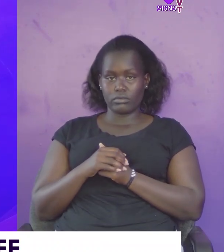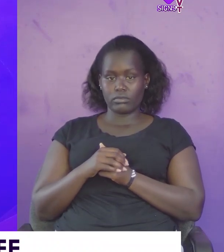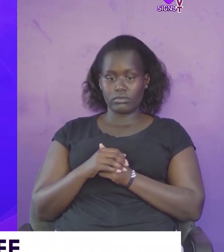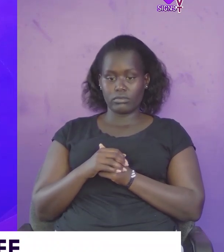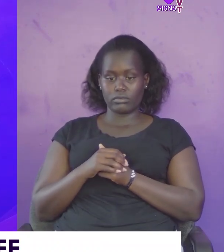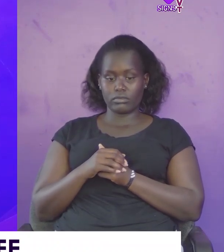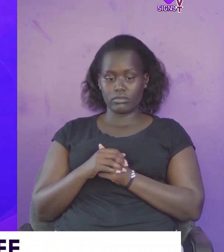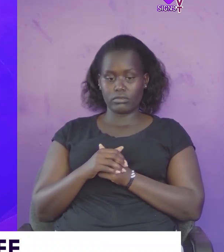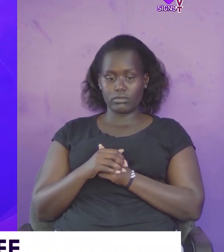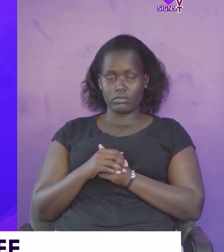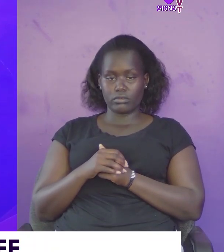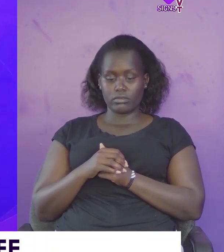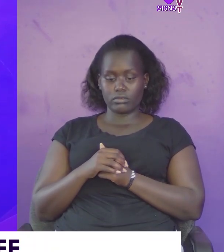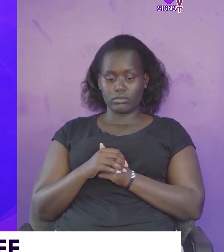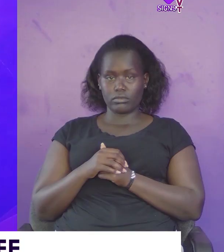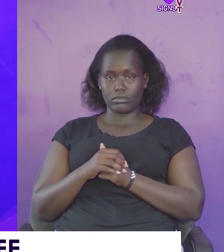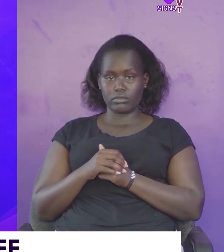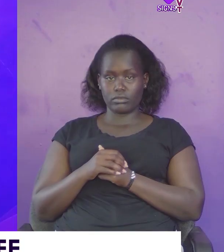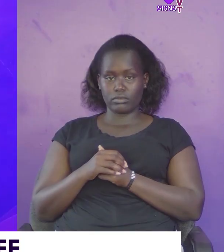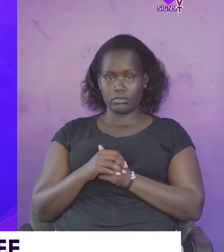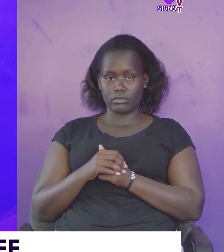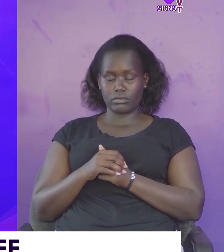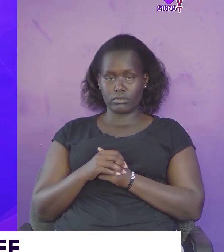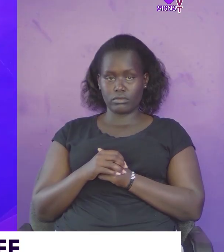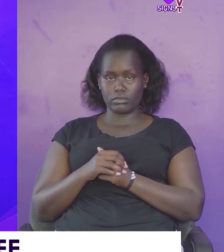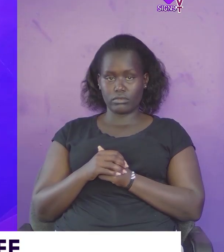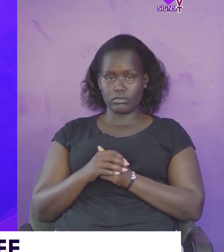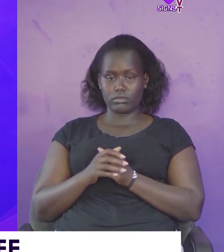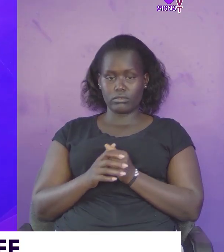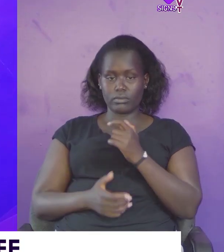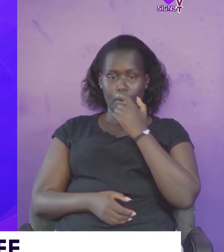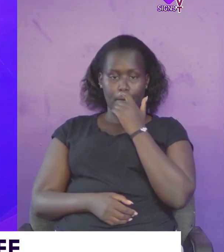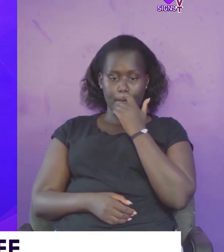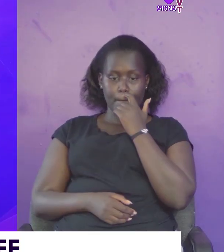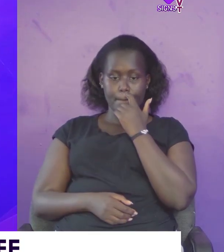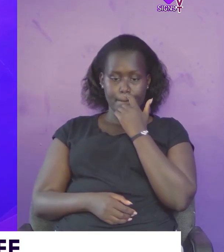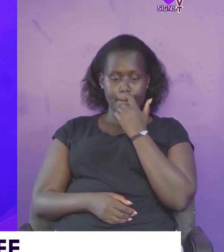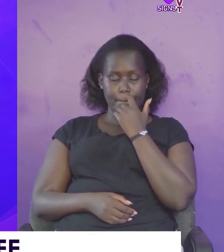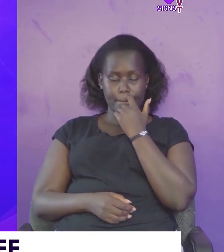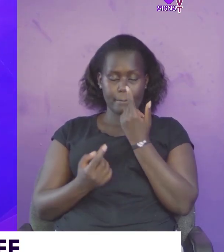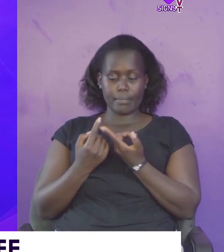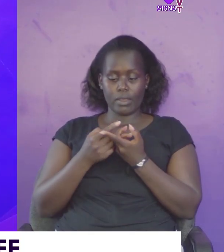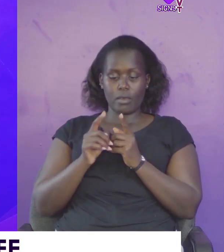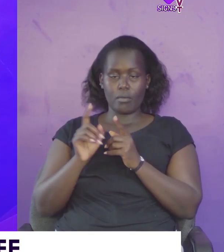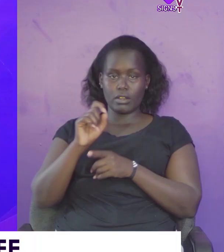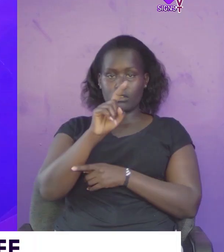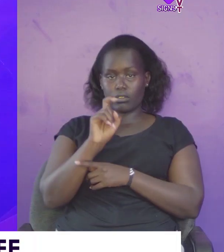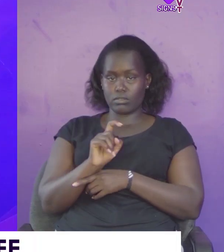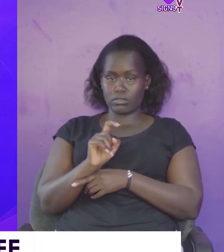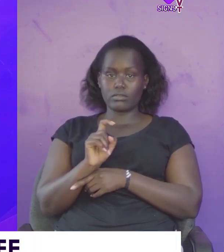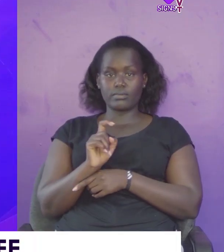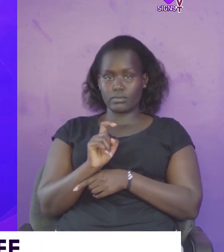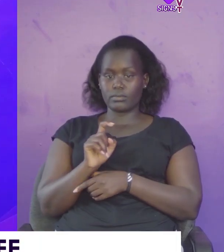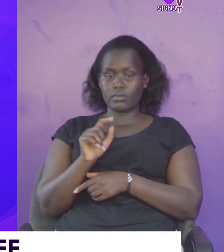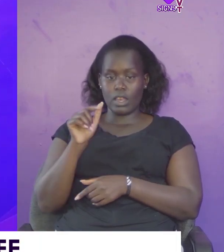she has a problem interpreting, but I'll do my best ni hold horse mpaka umalize. Okay. But just a question.